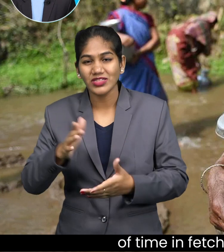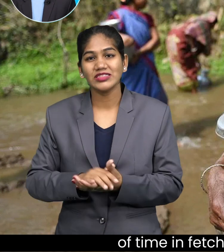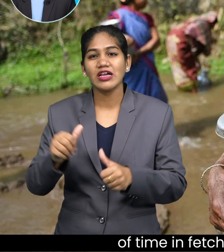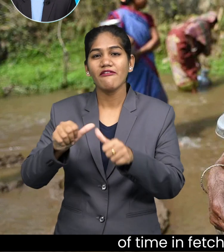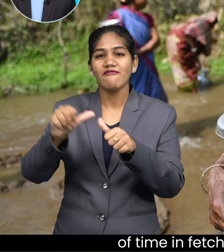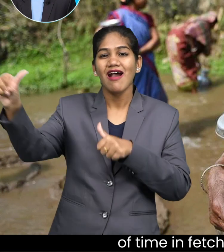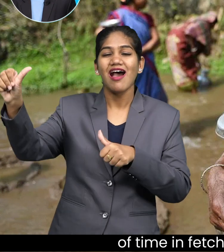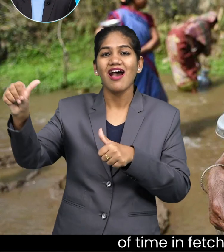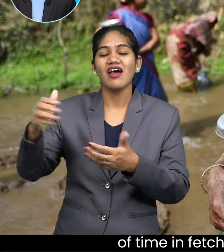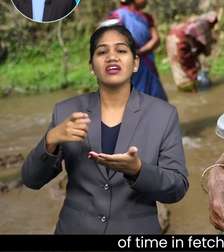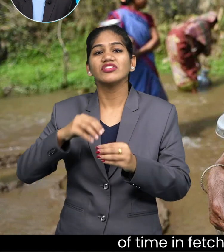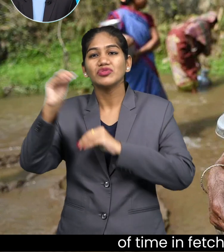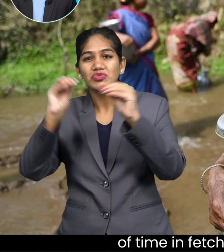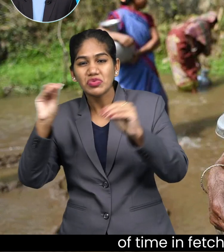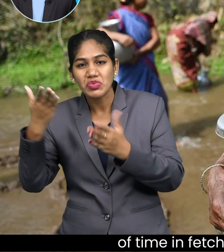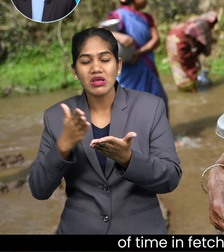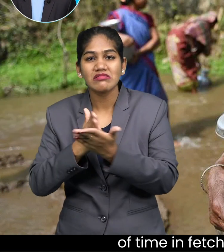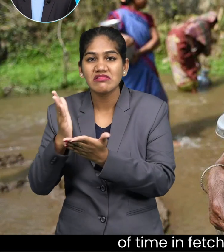faraway sources.